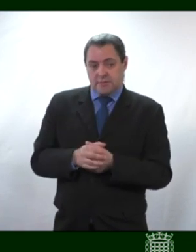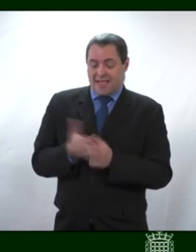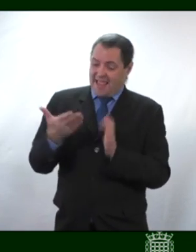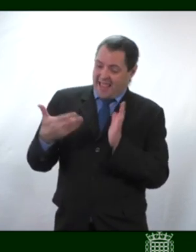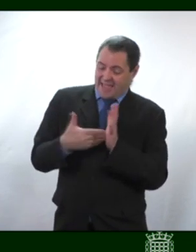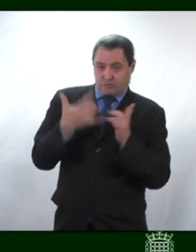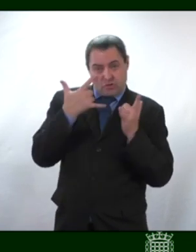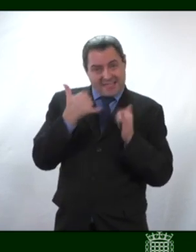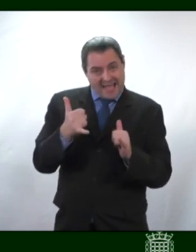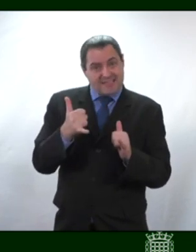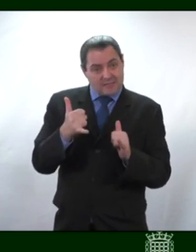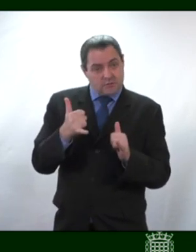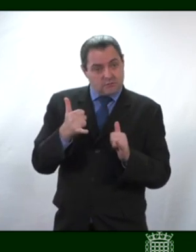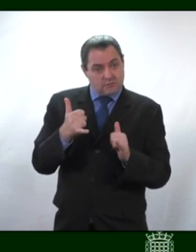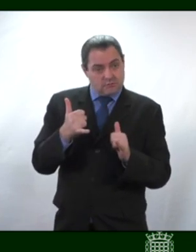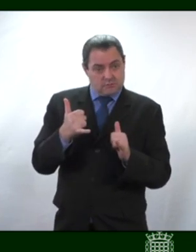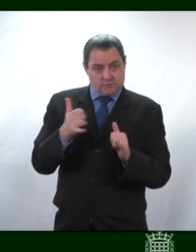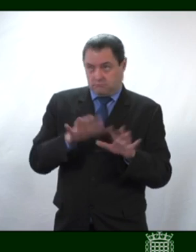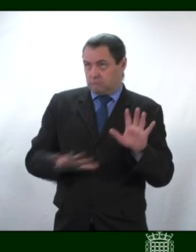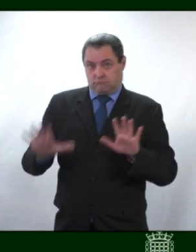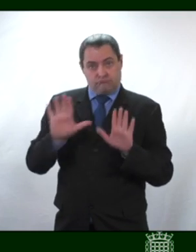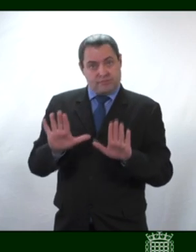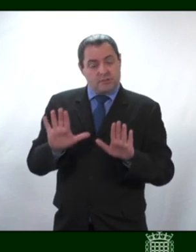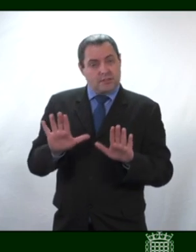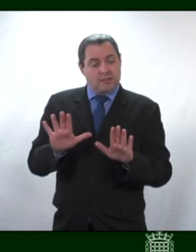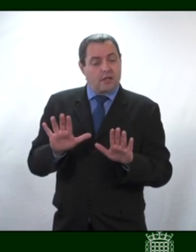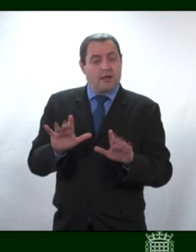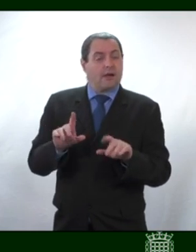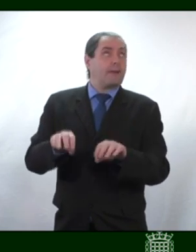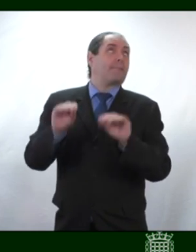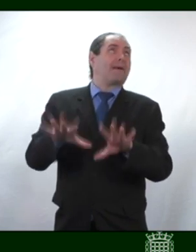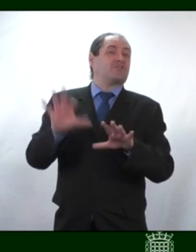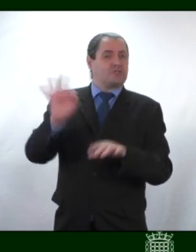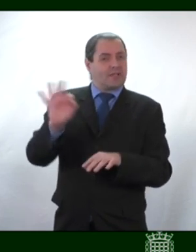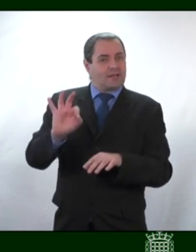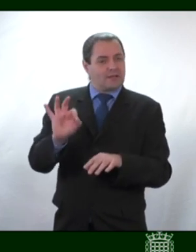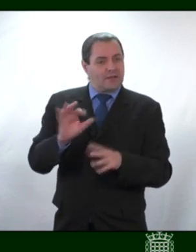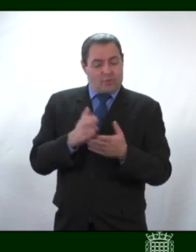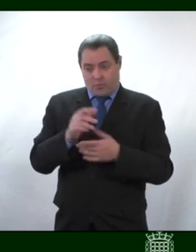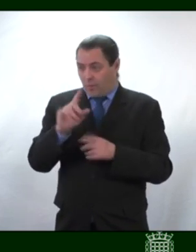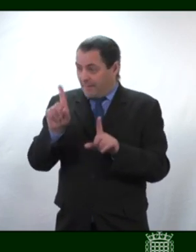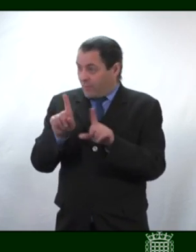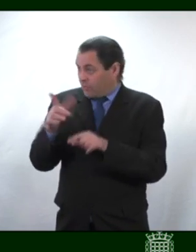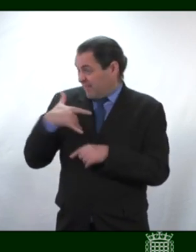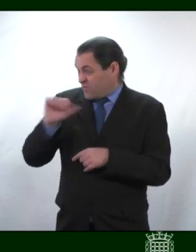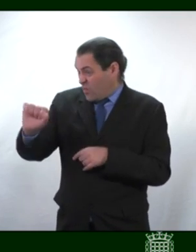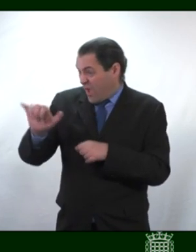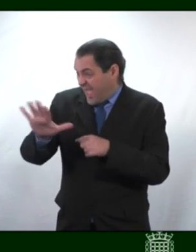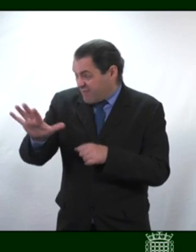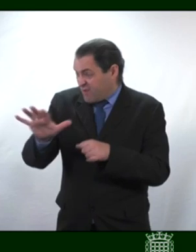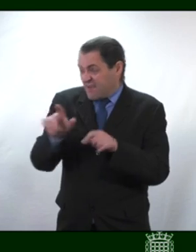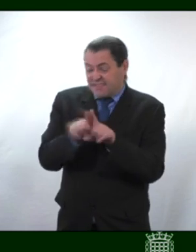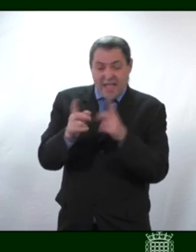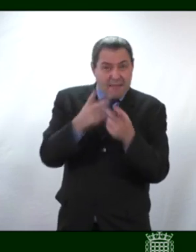testing capacity that we're seeing across the country doesn't happen by magic. It happens by the hard work of his constituents and others who are playing